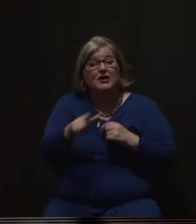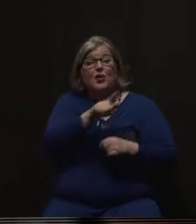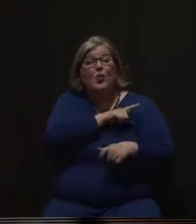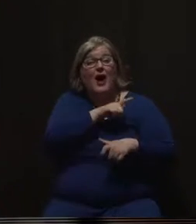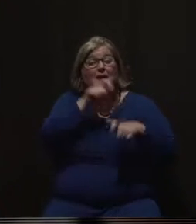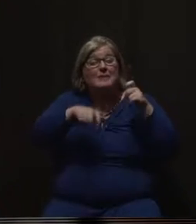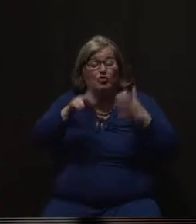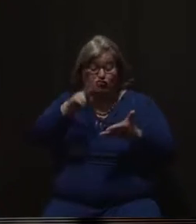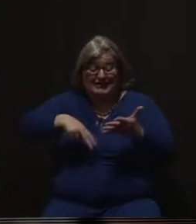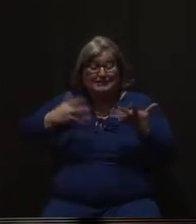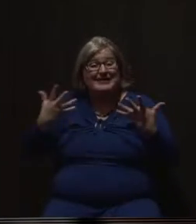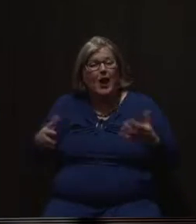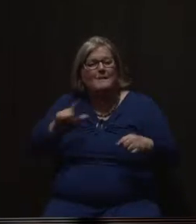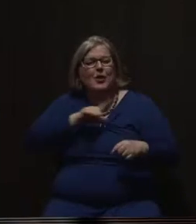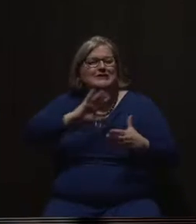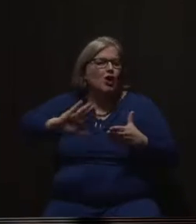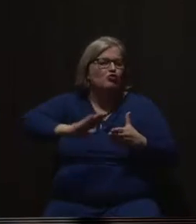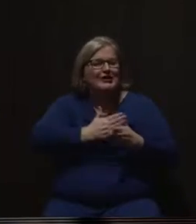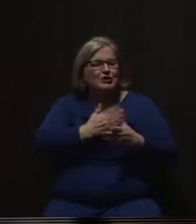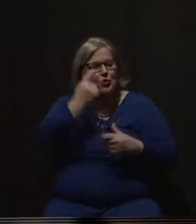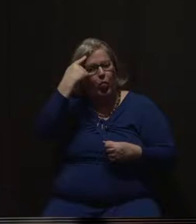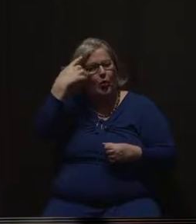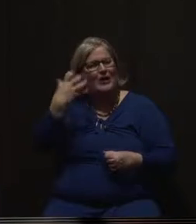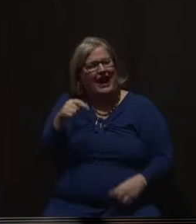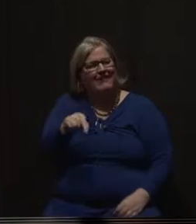that. So what I mean by love is